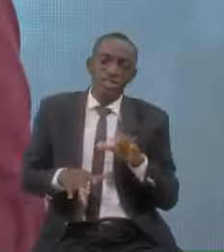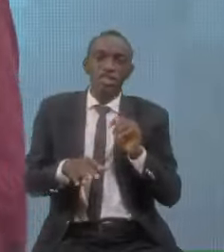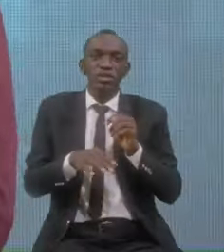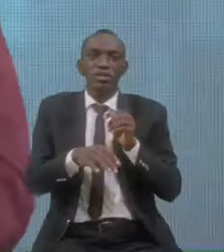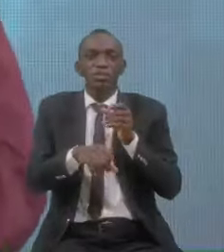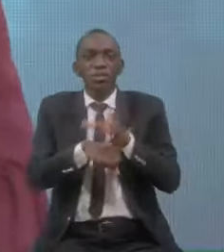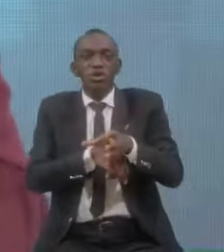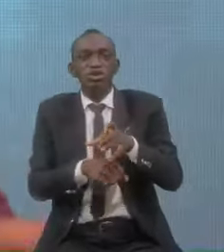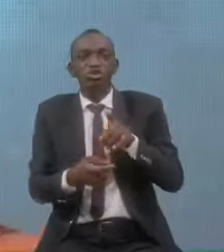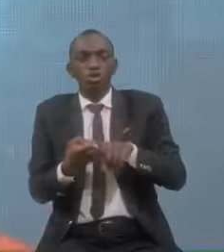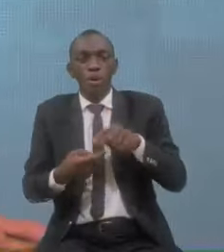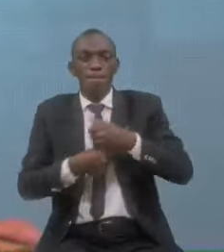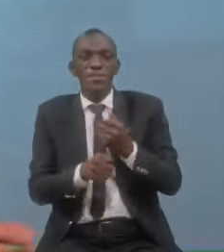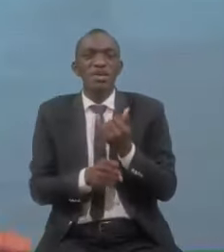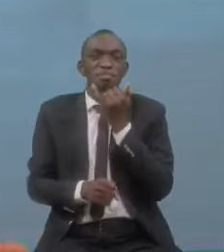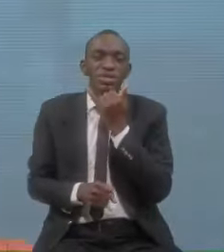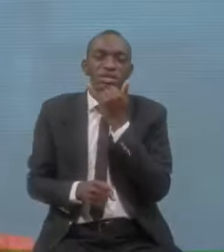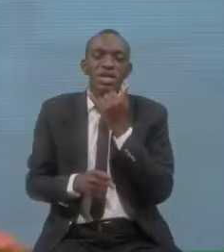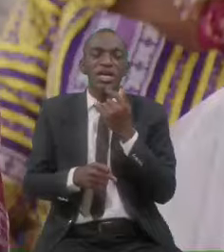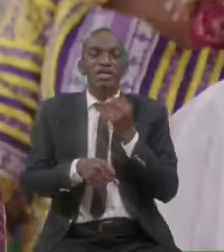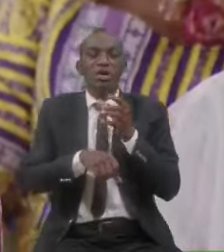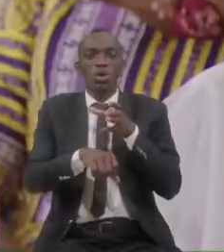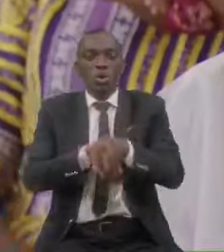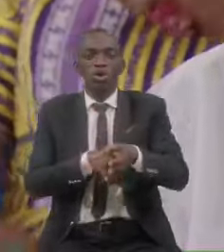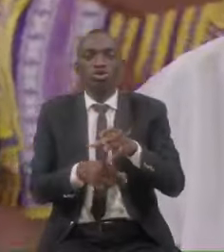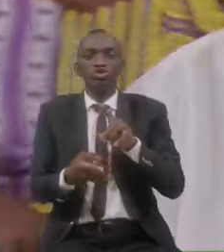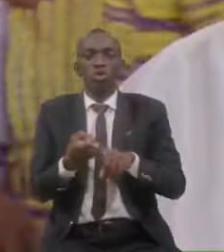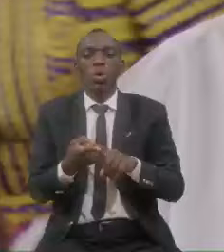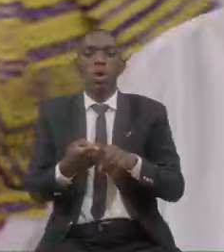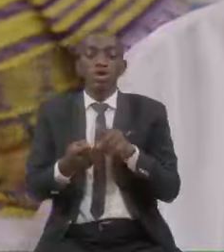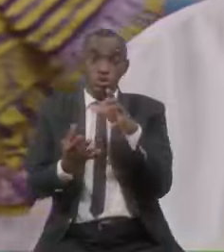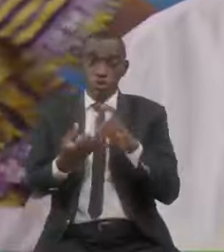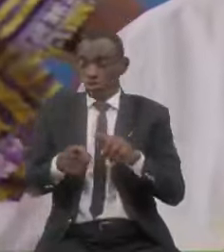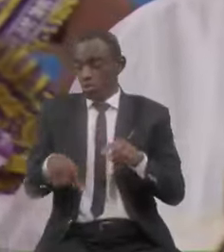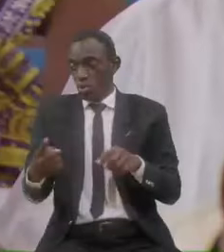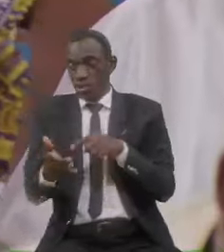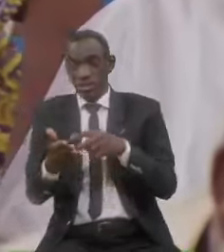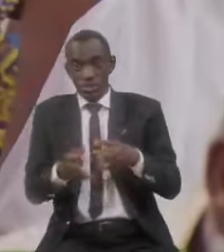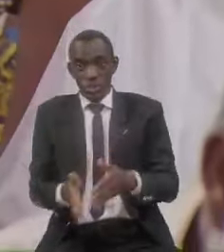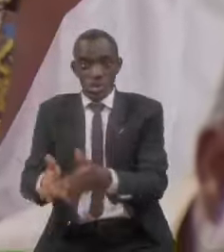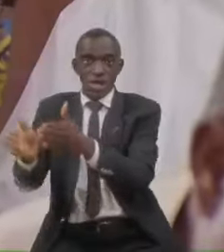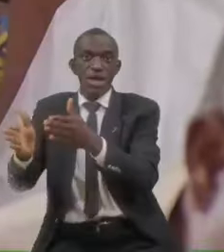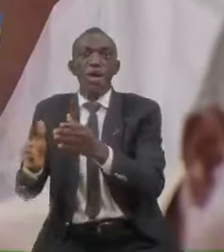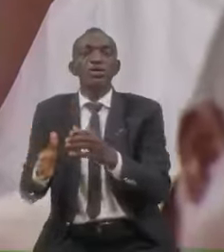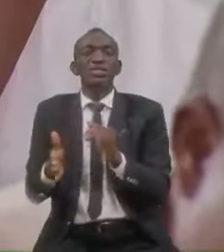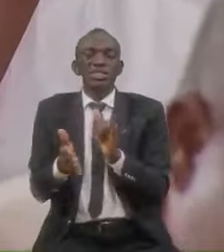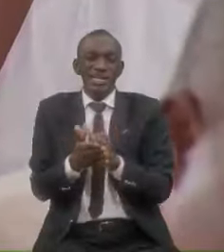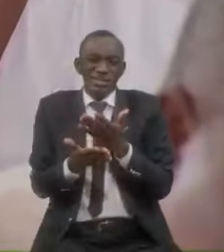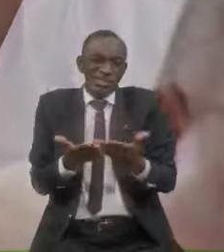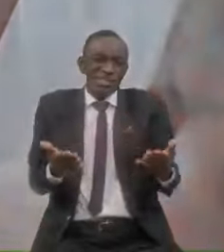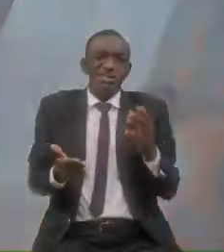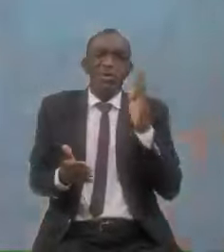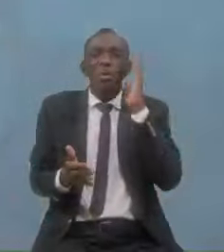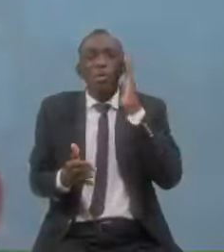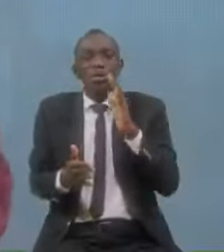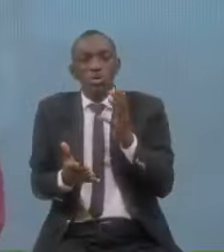make mistakes. It's the propensity to, you want to go this direction. That propensity is there to go the wrong